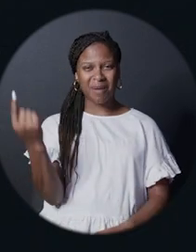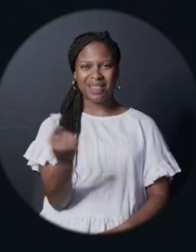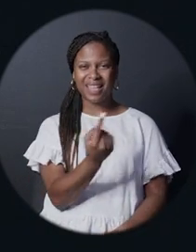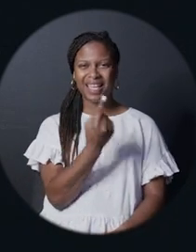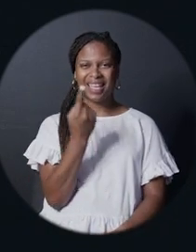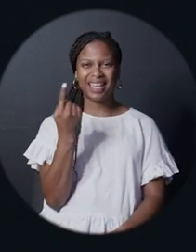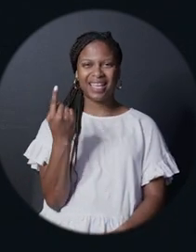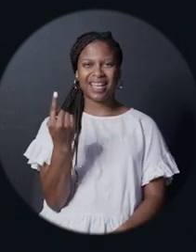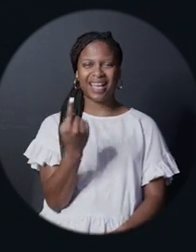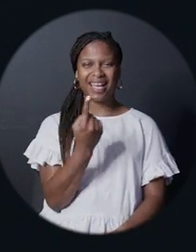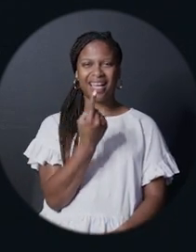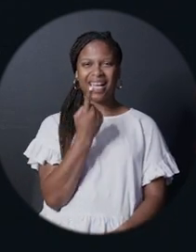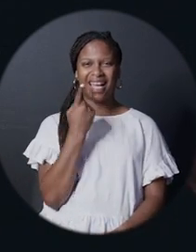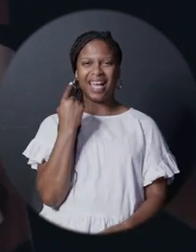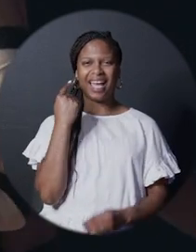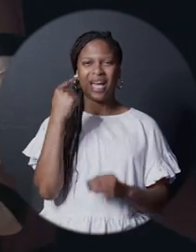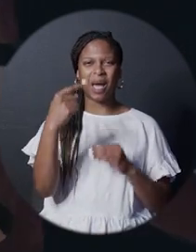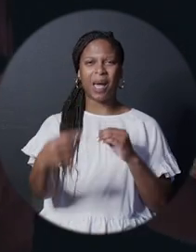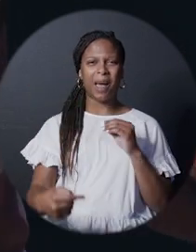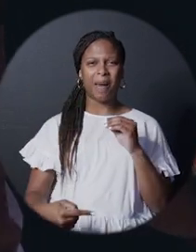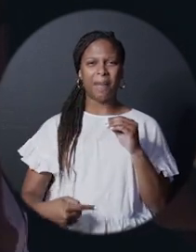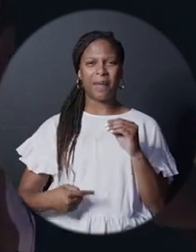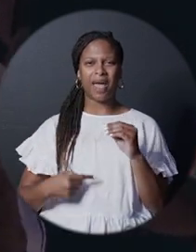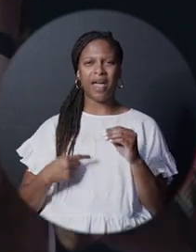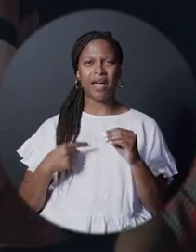I want you to know there is something